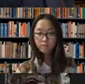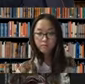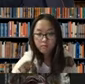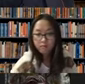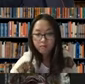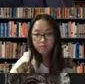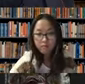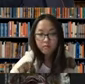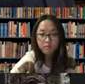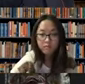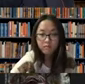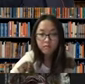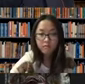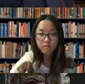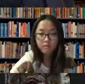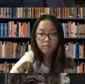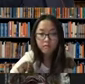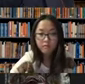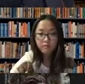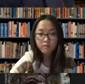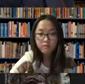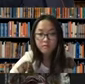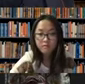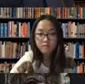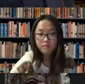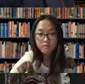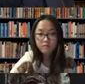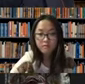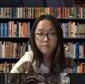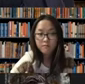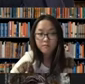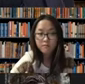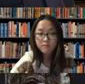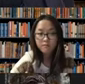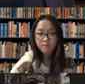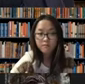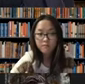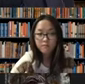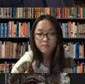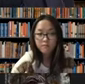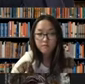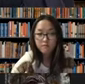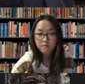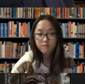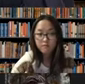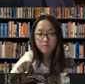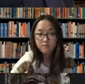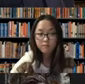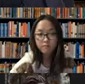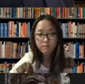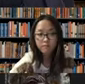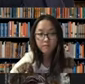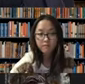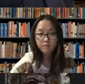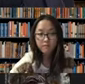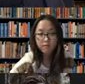if you take it at face value, specificity of 100 means for every positive test result is an actual infection. And a